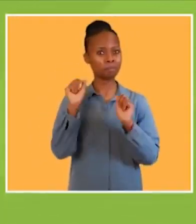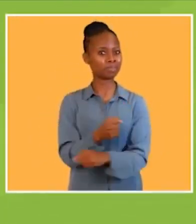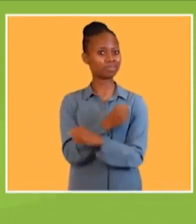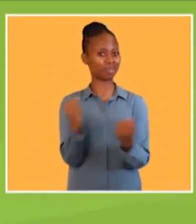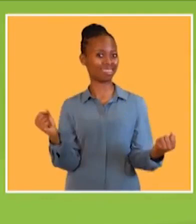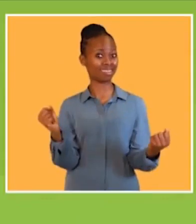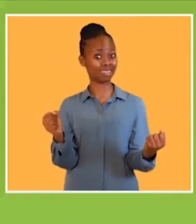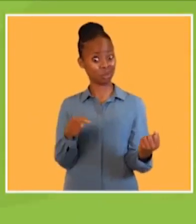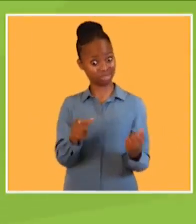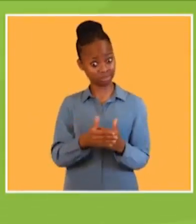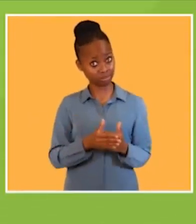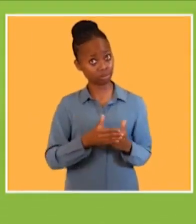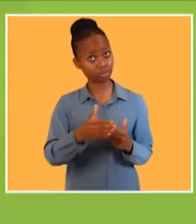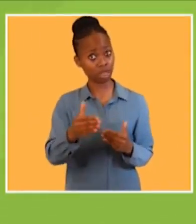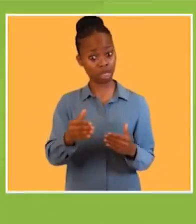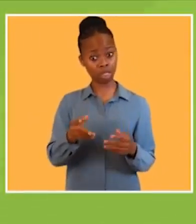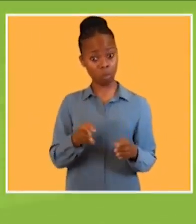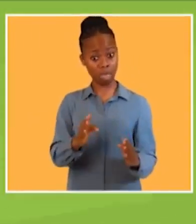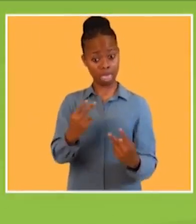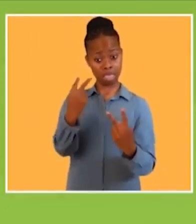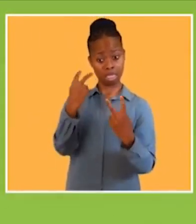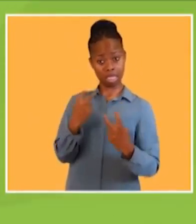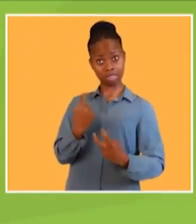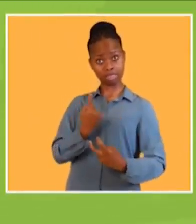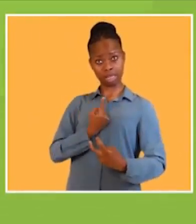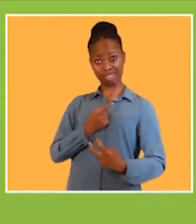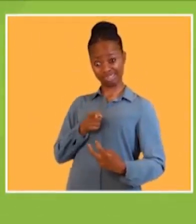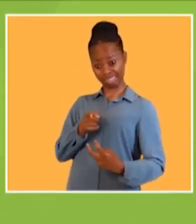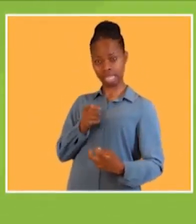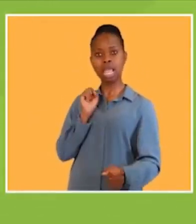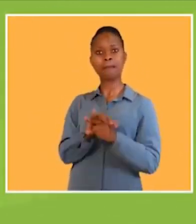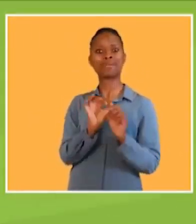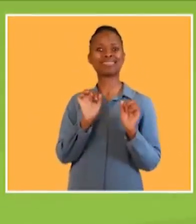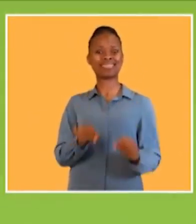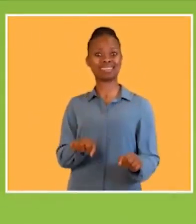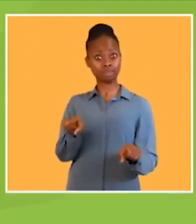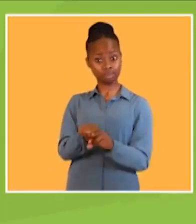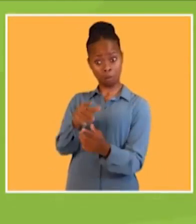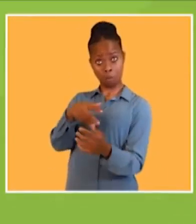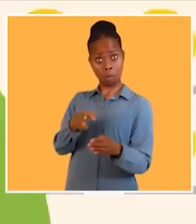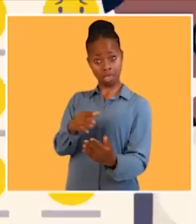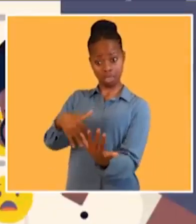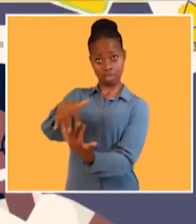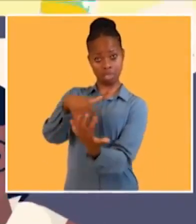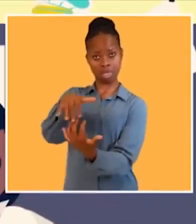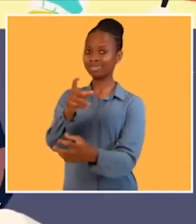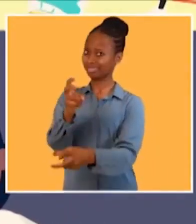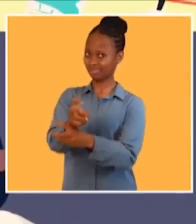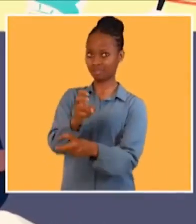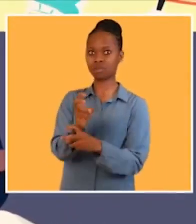have a long-lasting impact on how children perceive themselves and how they relate with others.